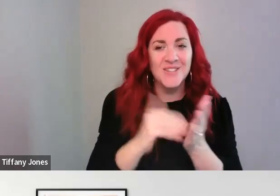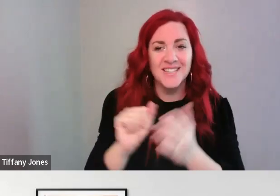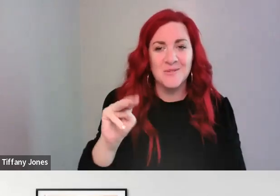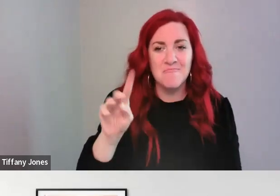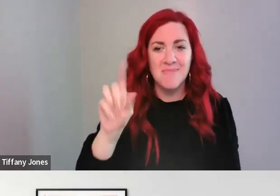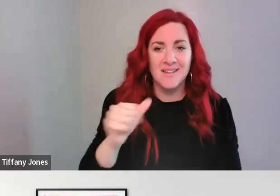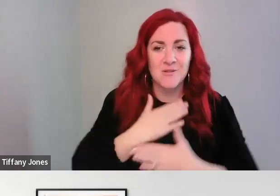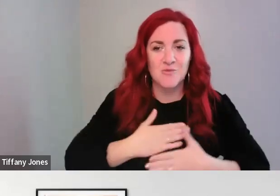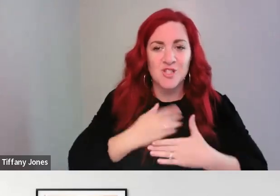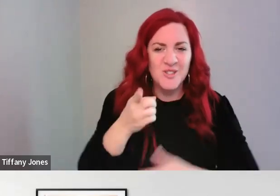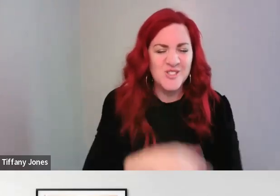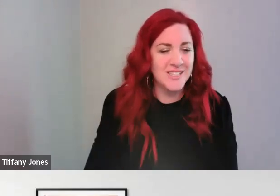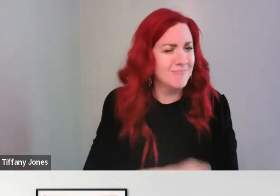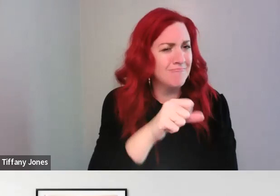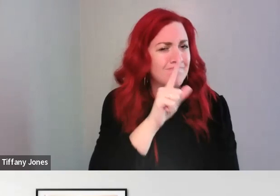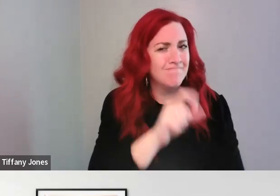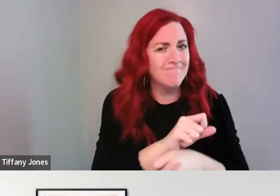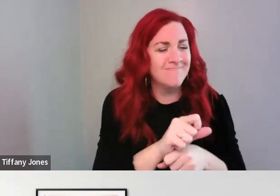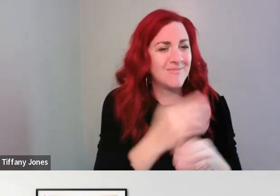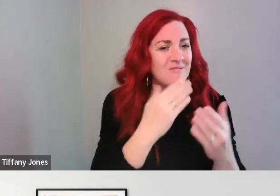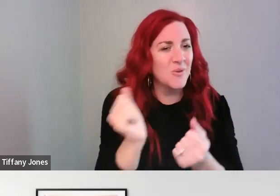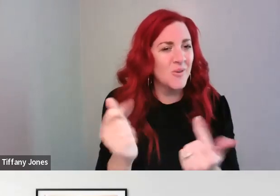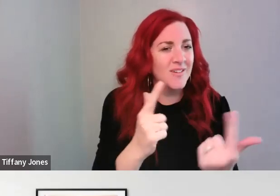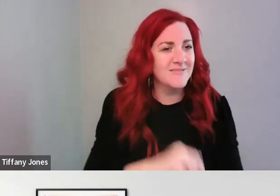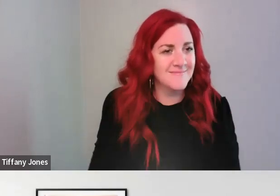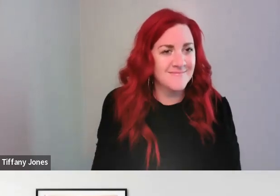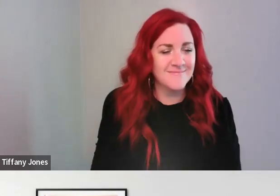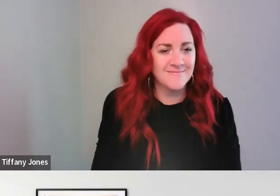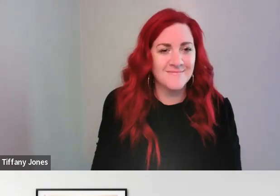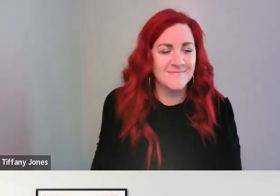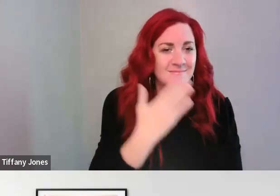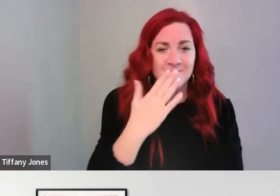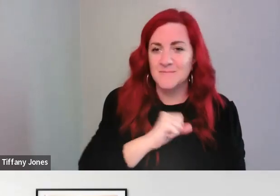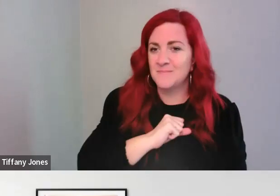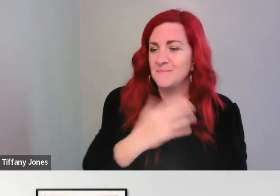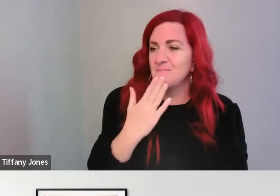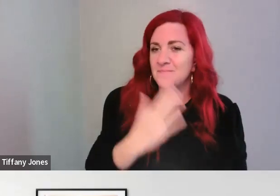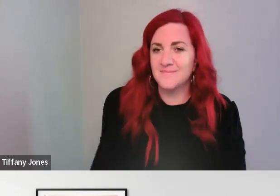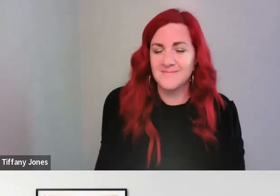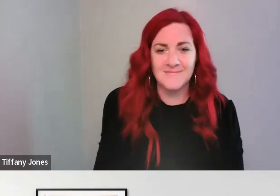appreciate it. Absolutely. Thank you all. Thank you.